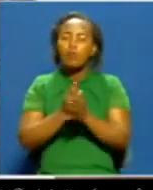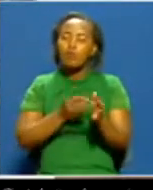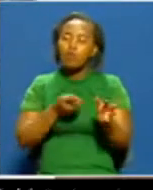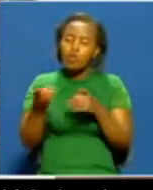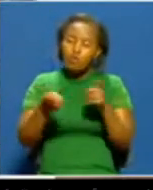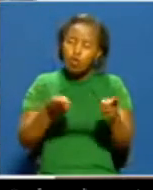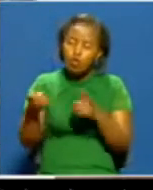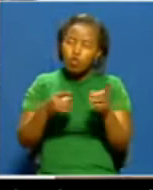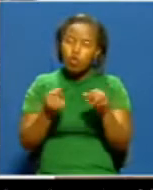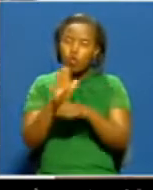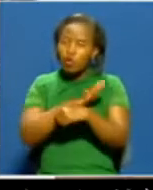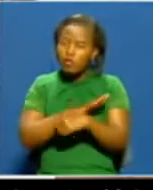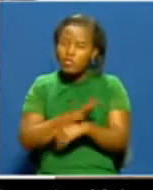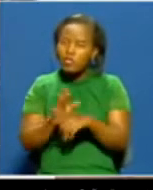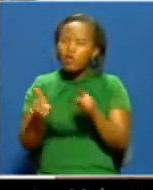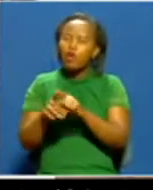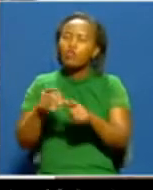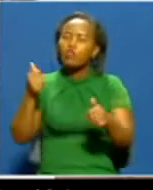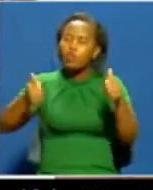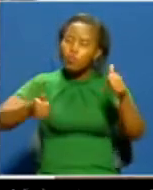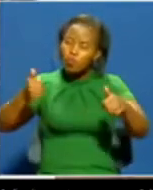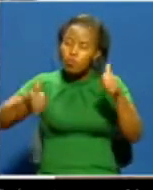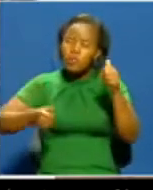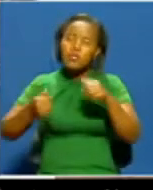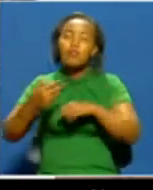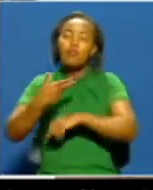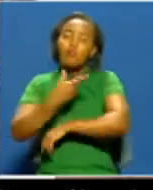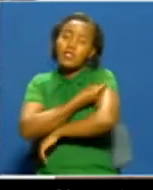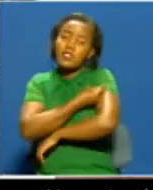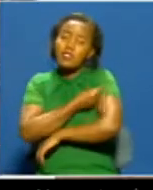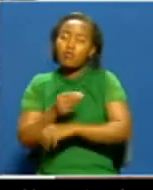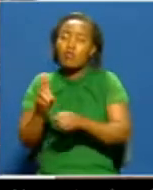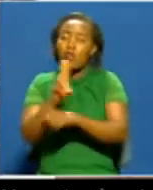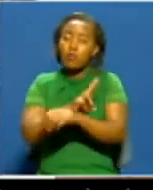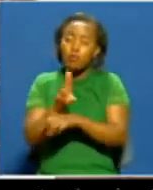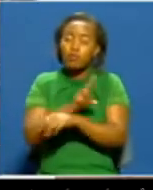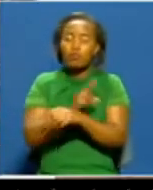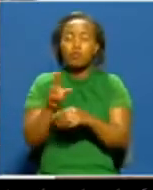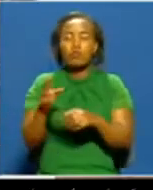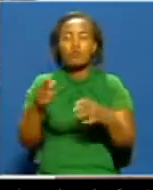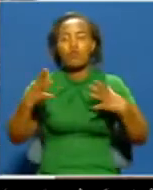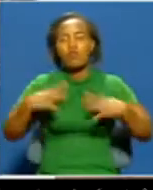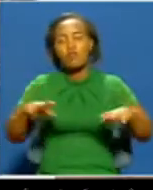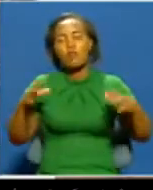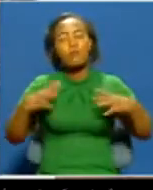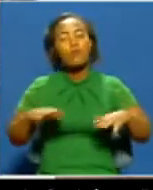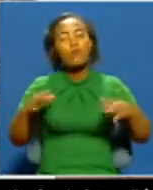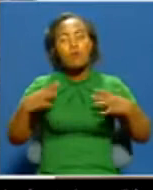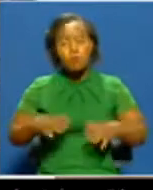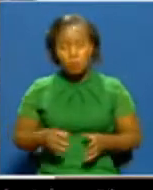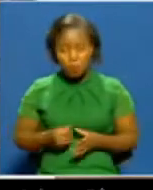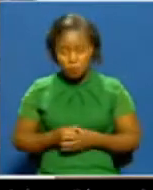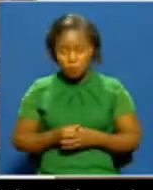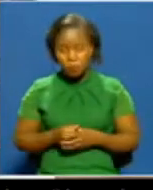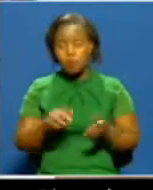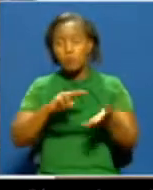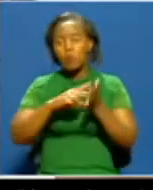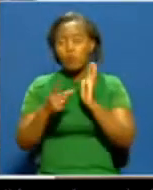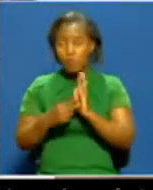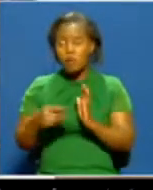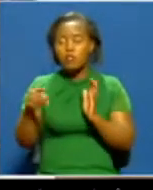which vaccines we are therefore going to use to vaccinate people. So in addition to that is the